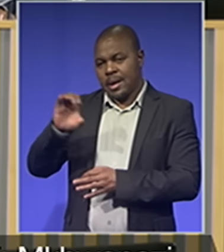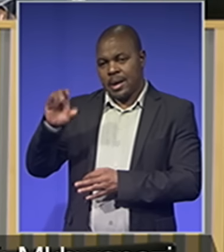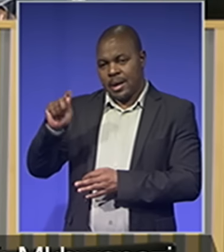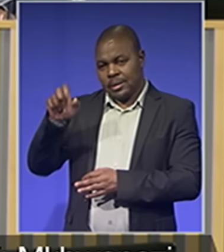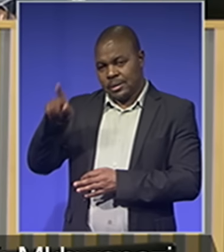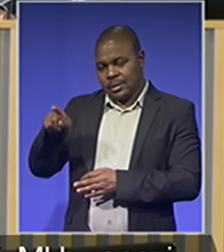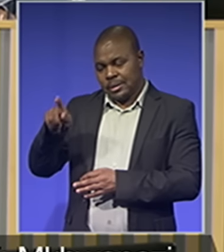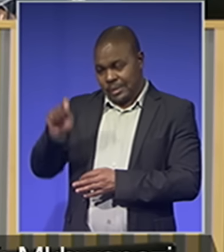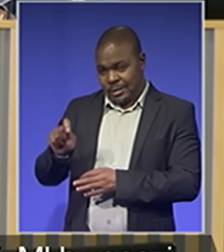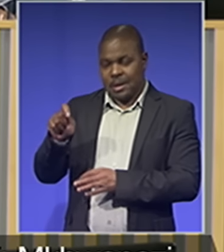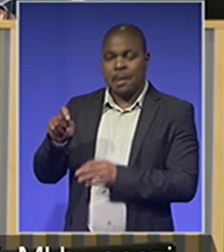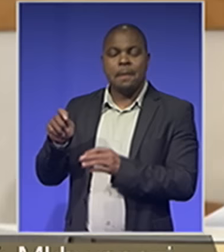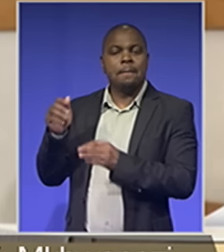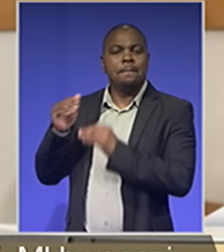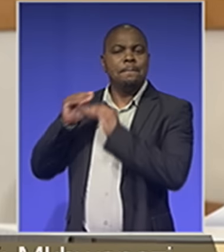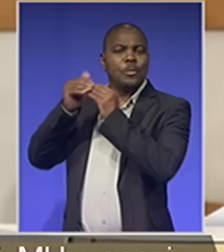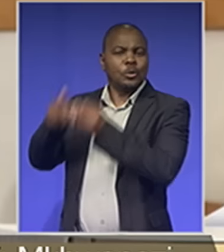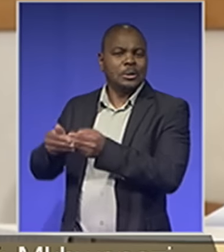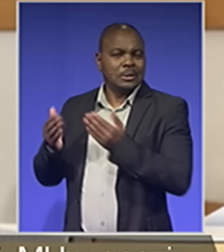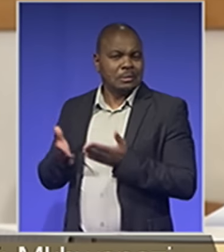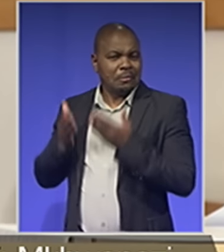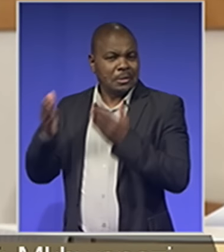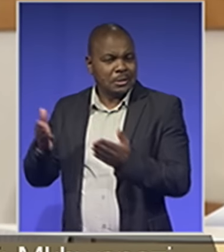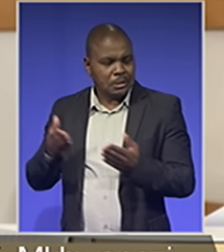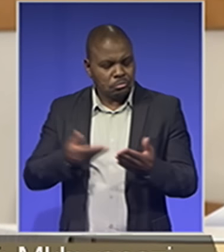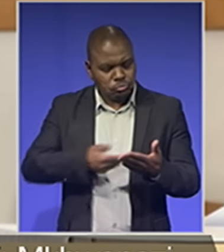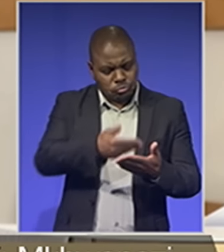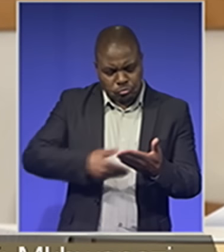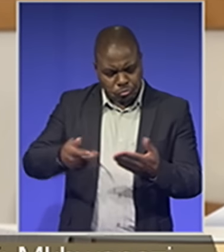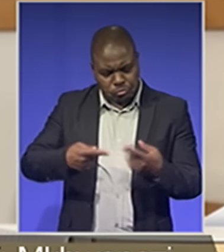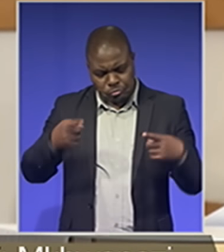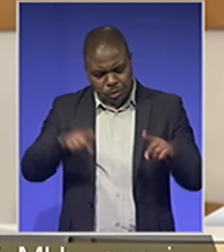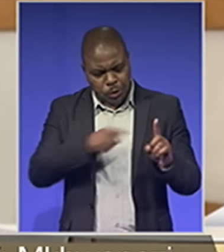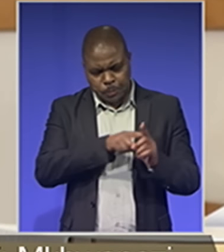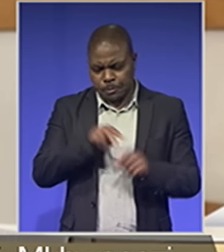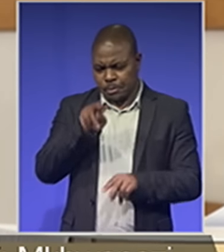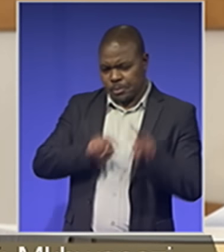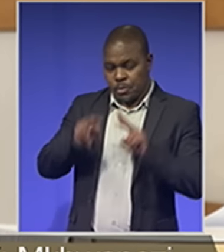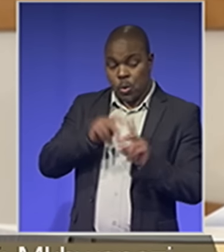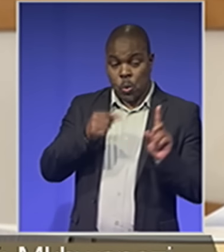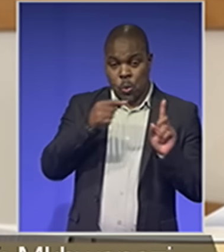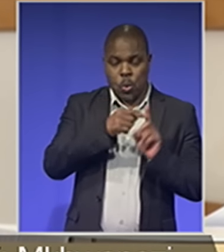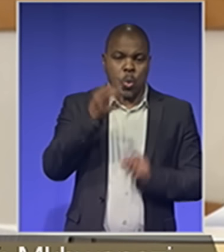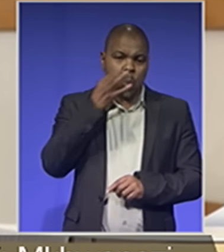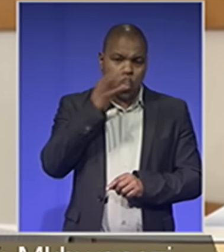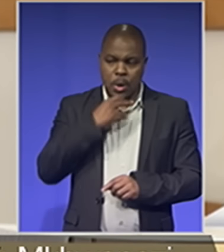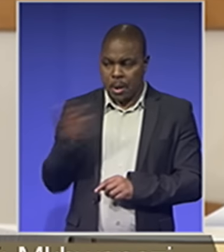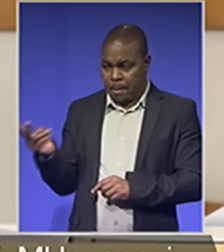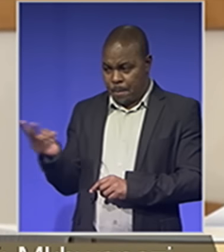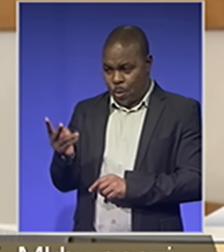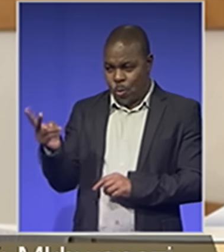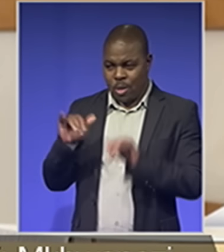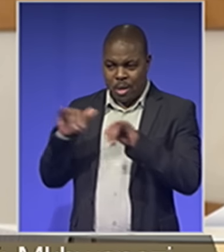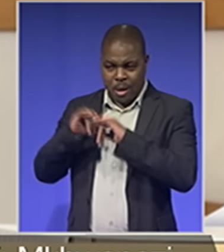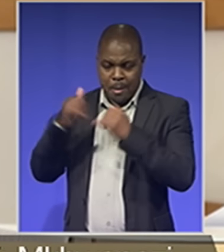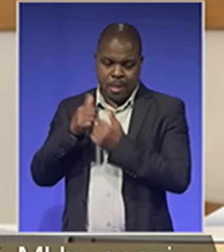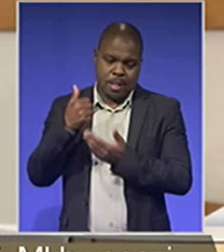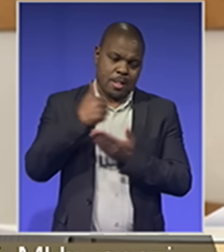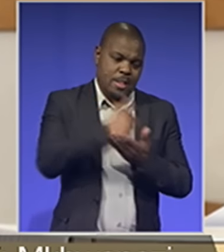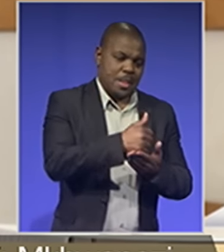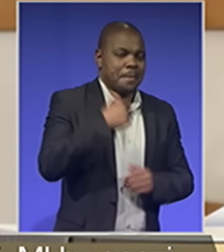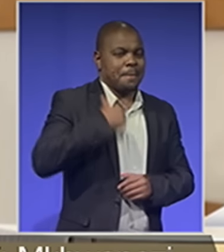sekasekilwe tota. Le fa Mkhwanazi a lekile go kaya gore ditlamo ka bobedi di ne di thusa masepala ntle le